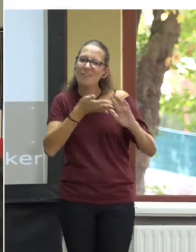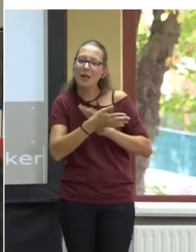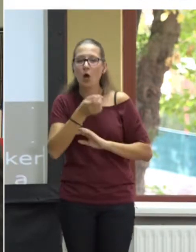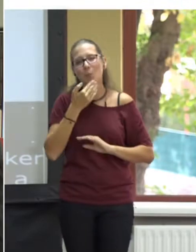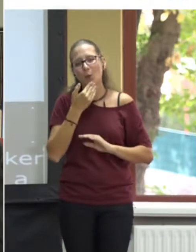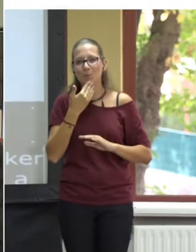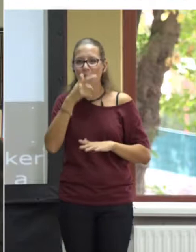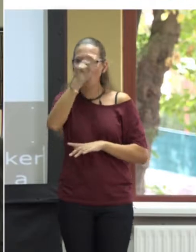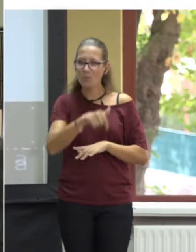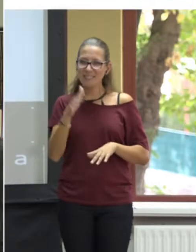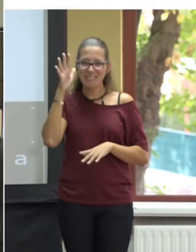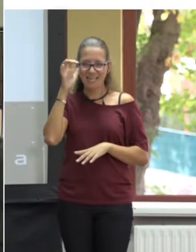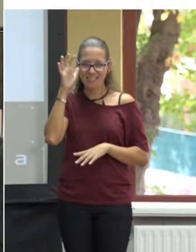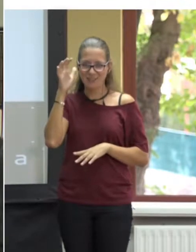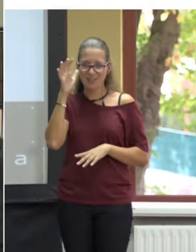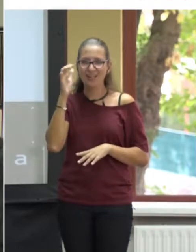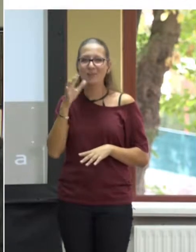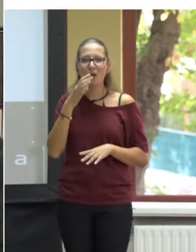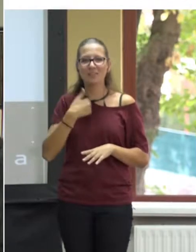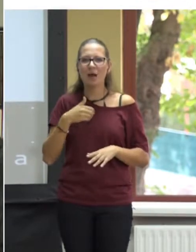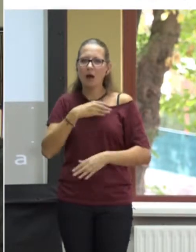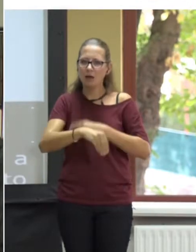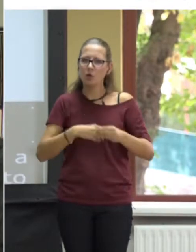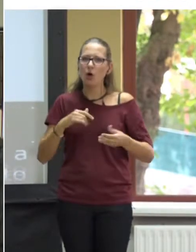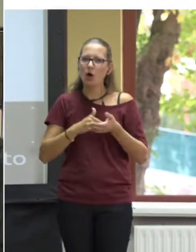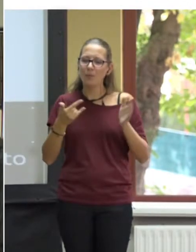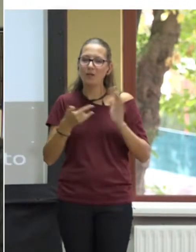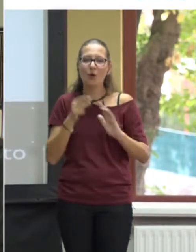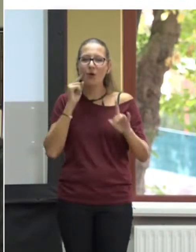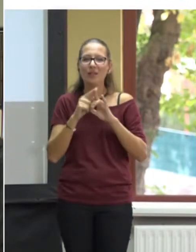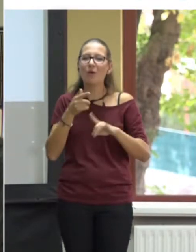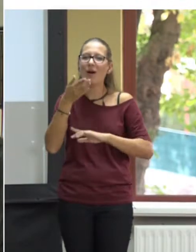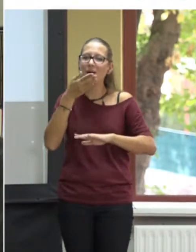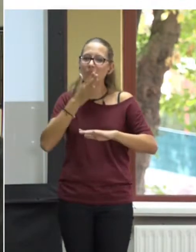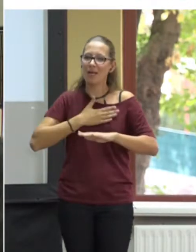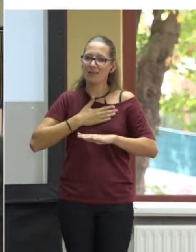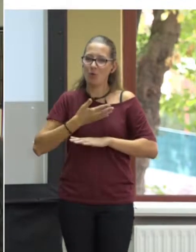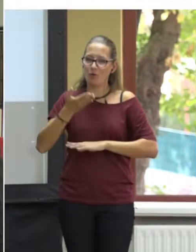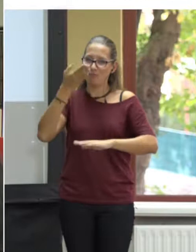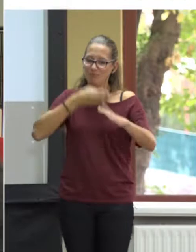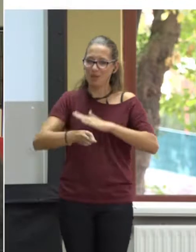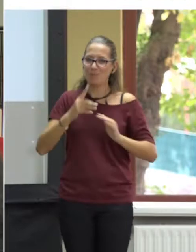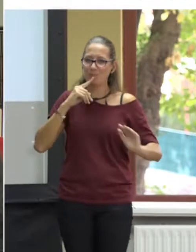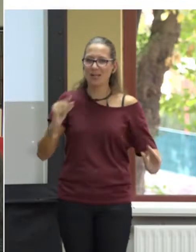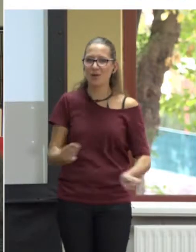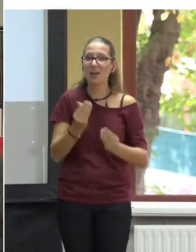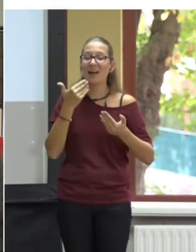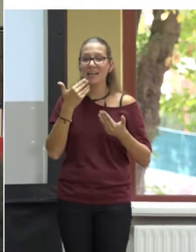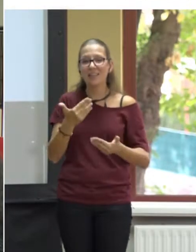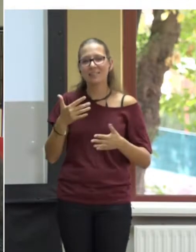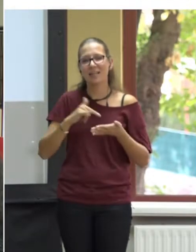He likes to be defined as a sensory man because he's developed activities to improve accessibility to